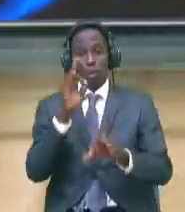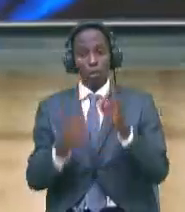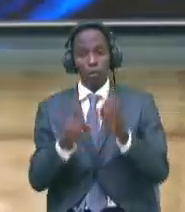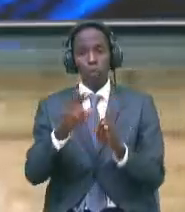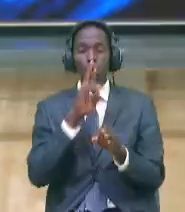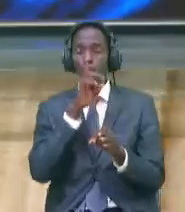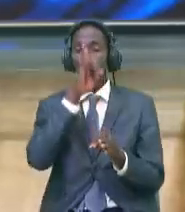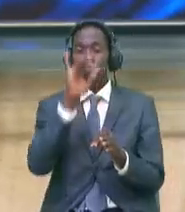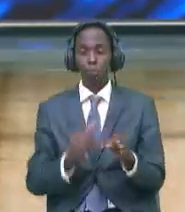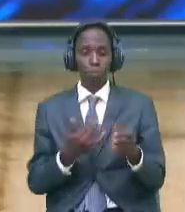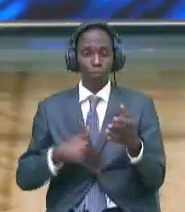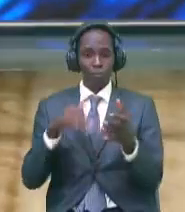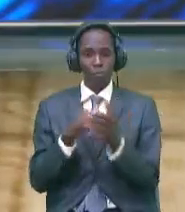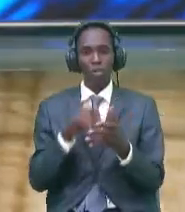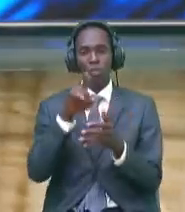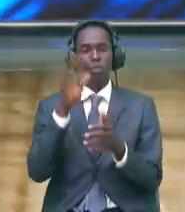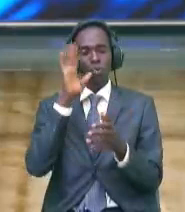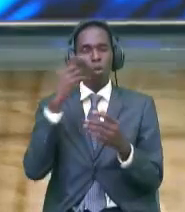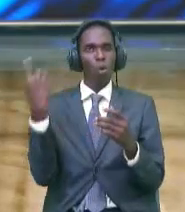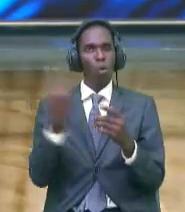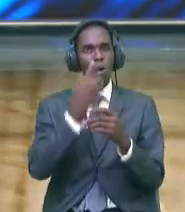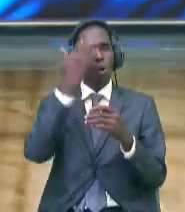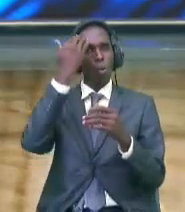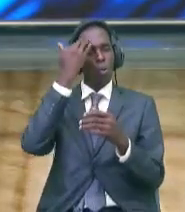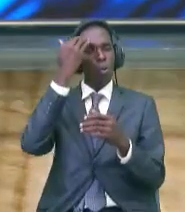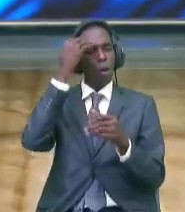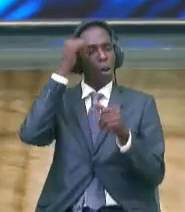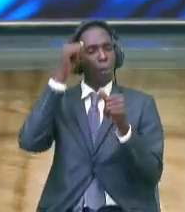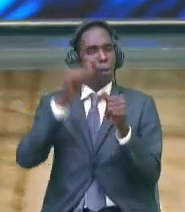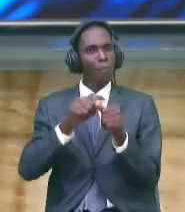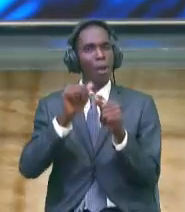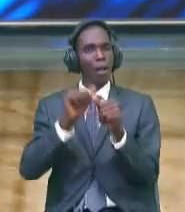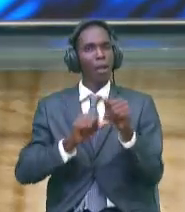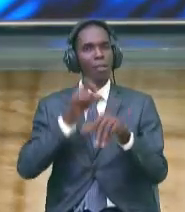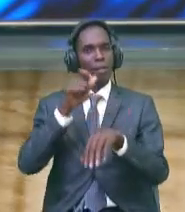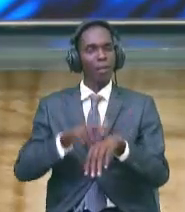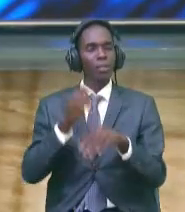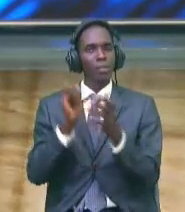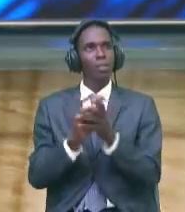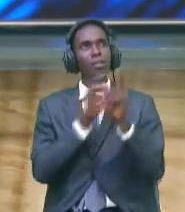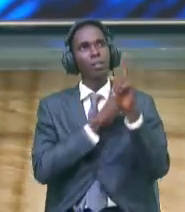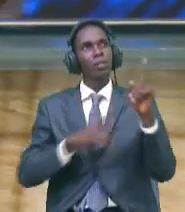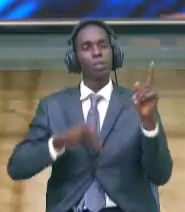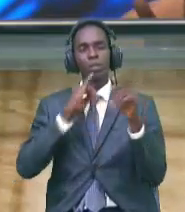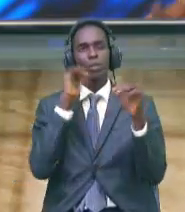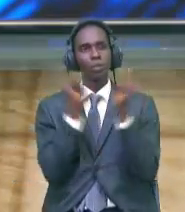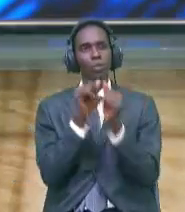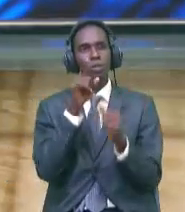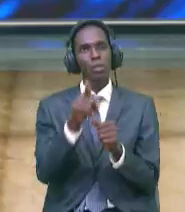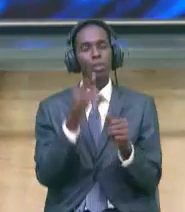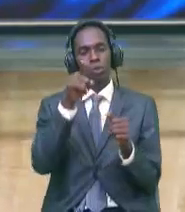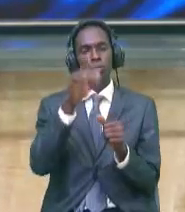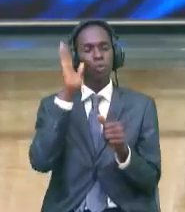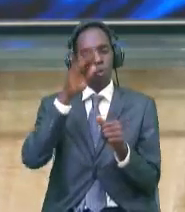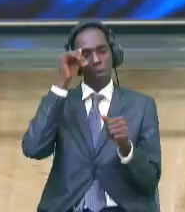God with him all the time. He knows he's called to be a saint. He knows he should have the